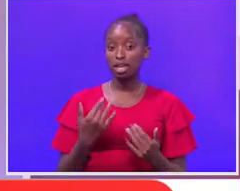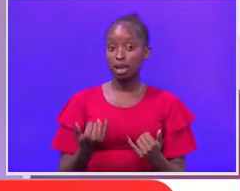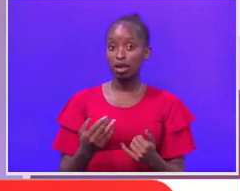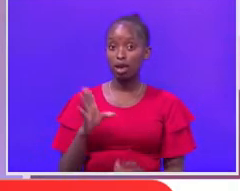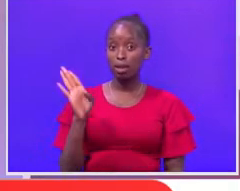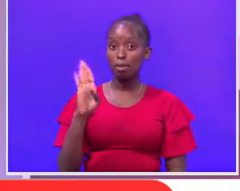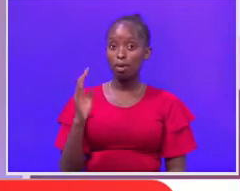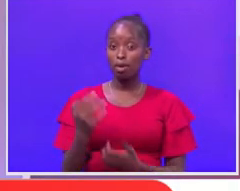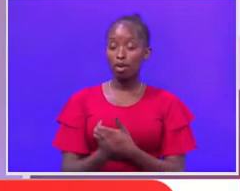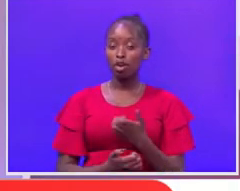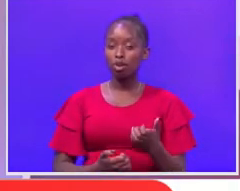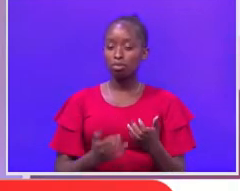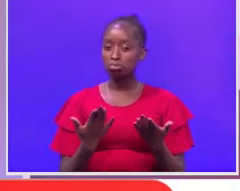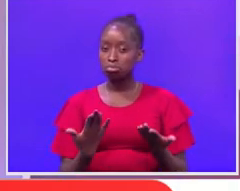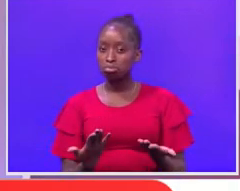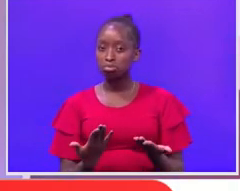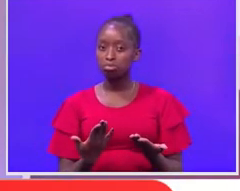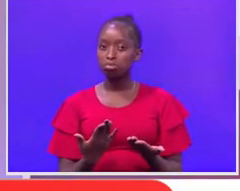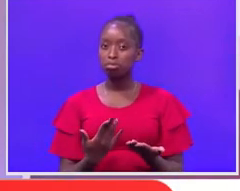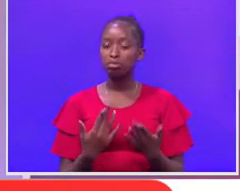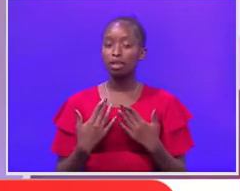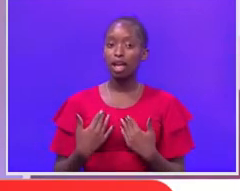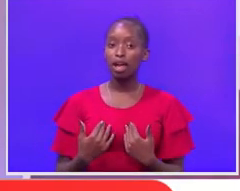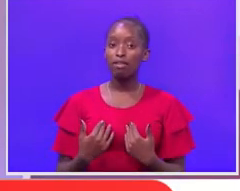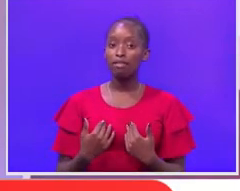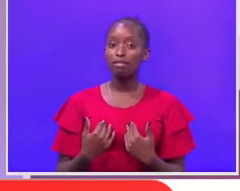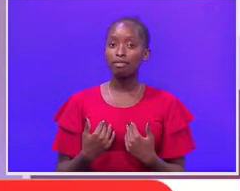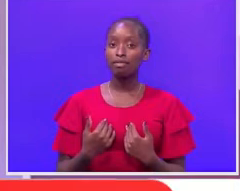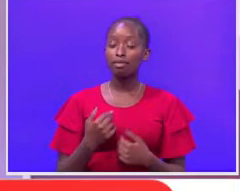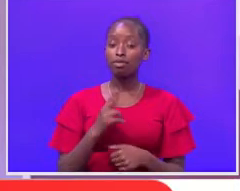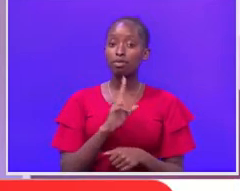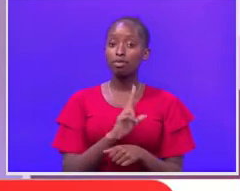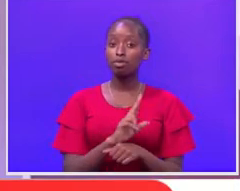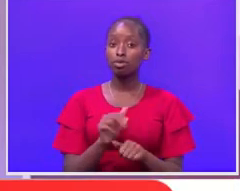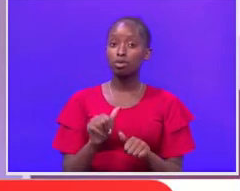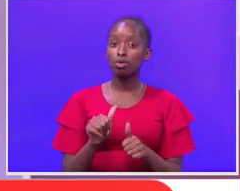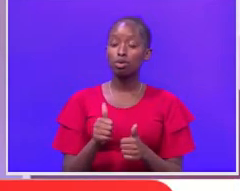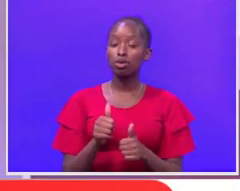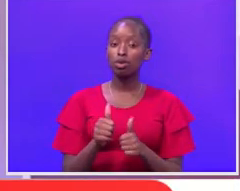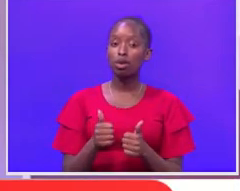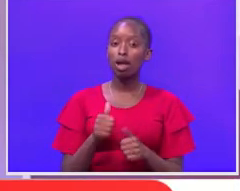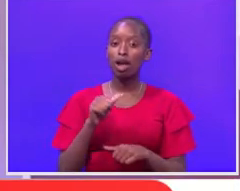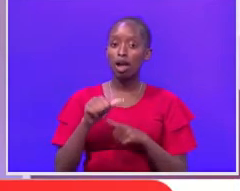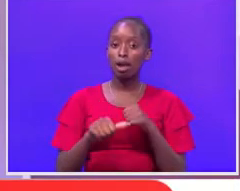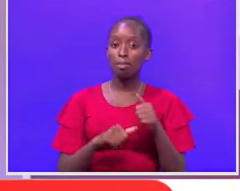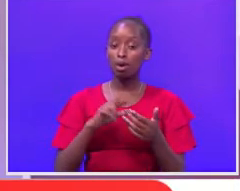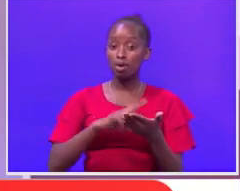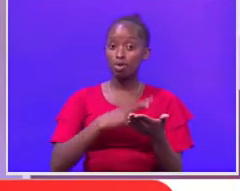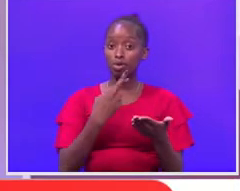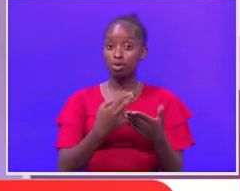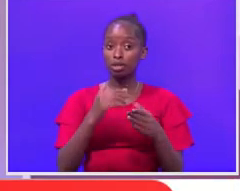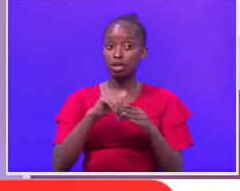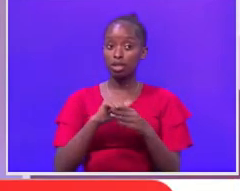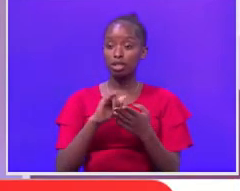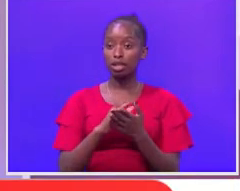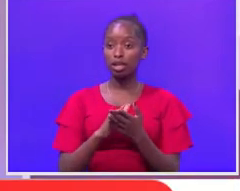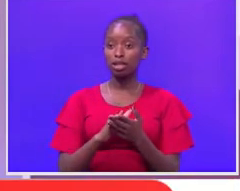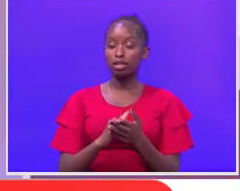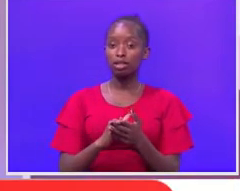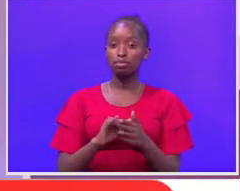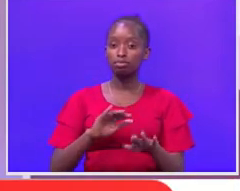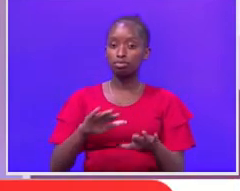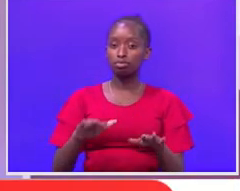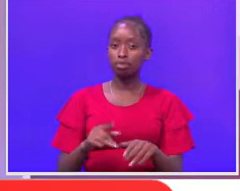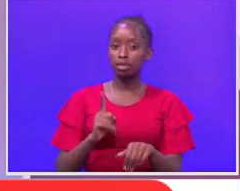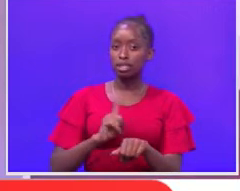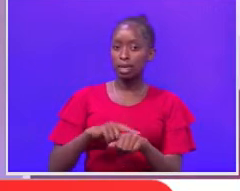it's basically the exploitation and economic exploitation of blue resources within the blue space. Mm-hmm. When I talk